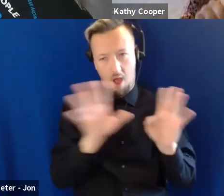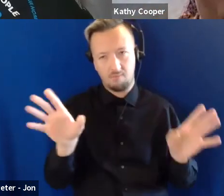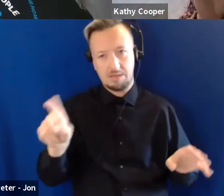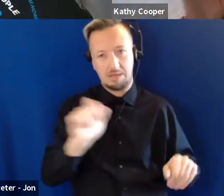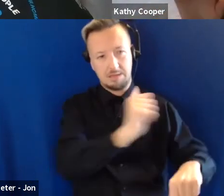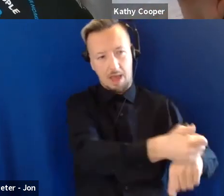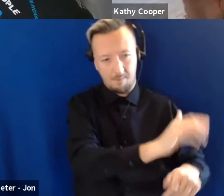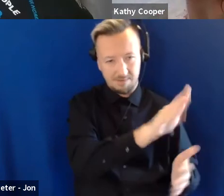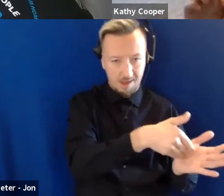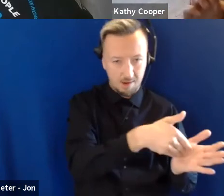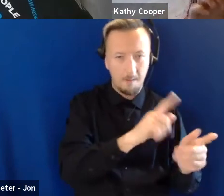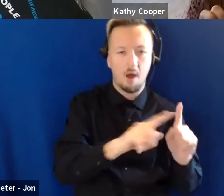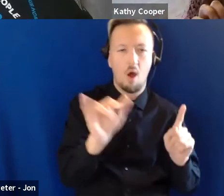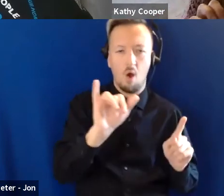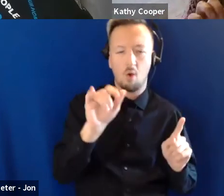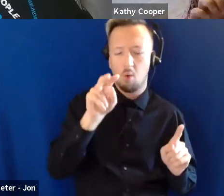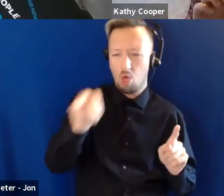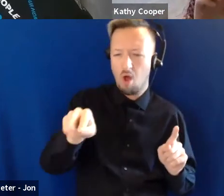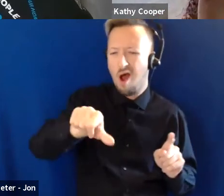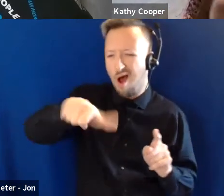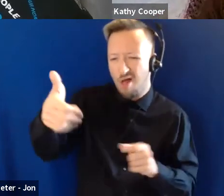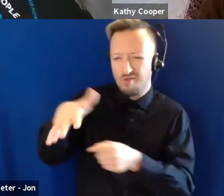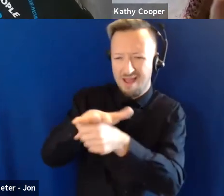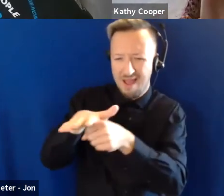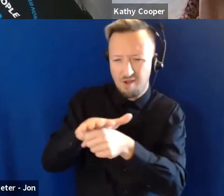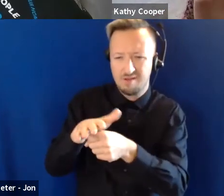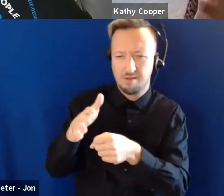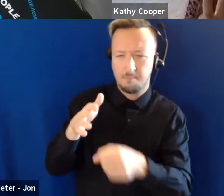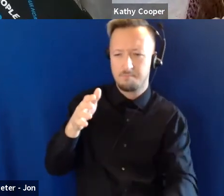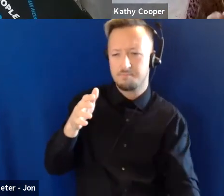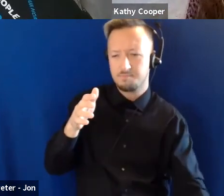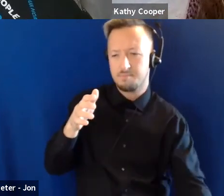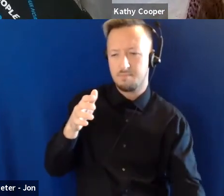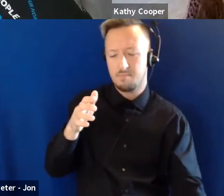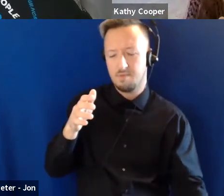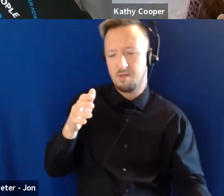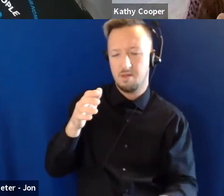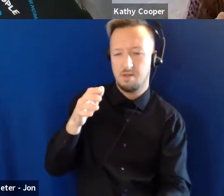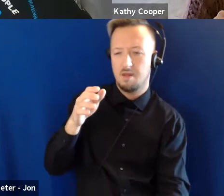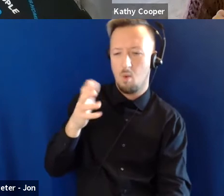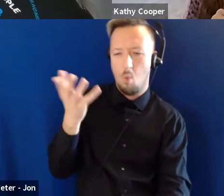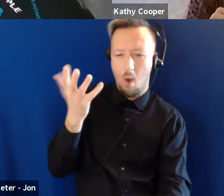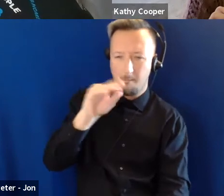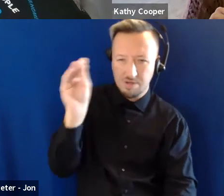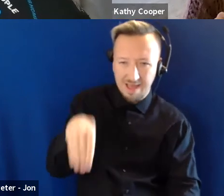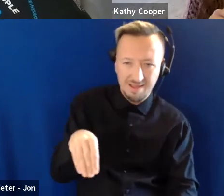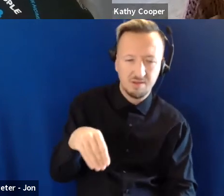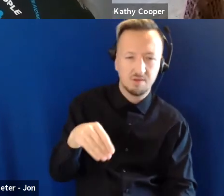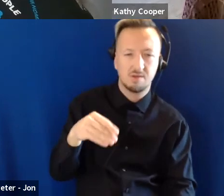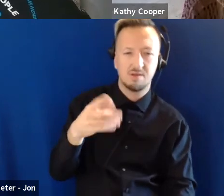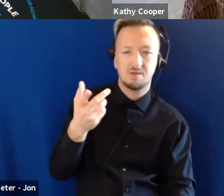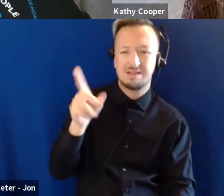other areas that are already covered by centers and what the percentage of people with disabilities that they